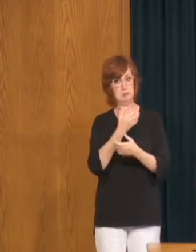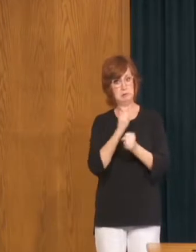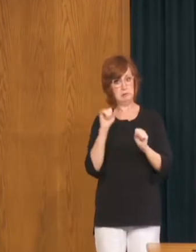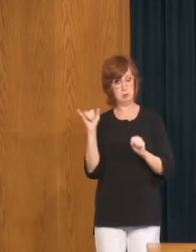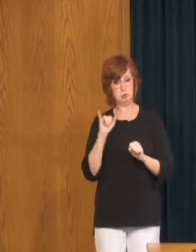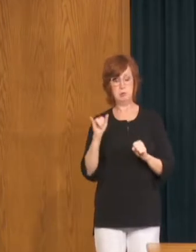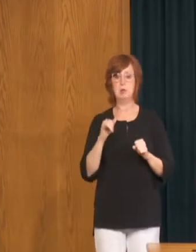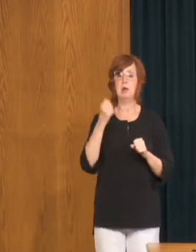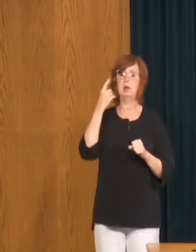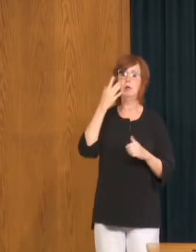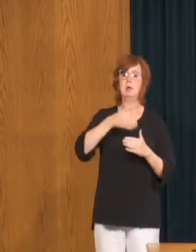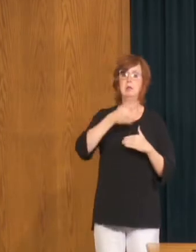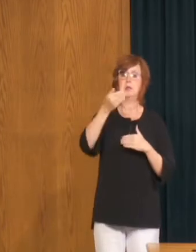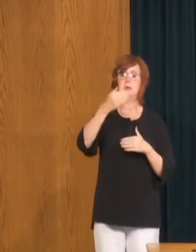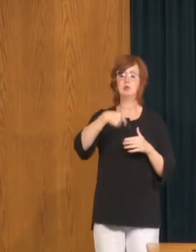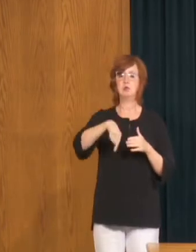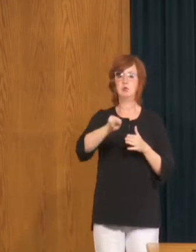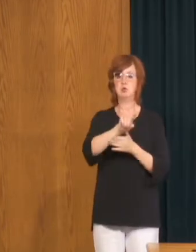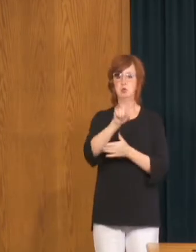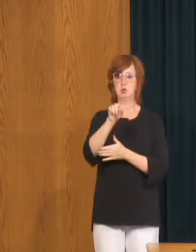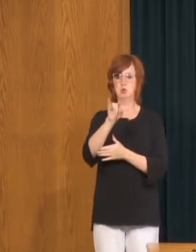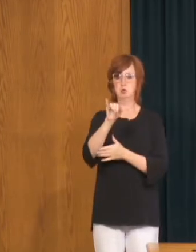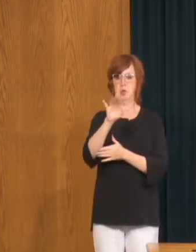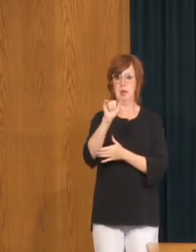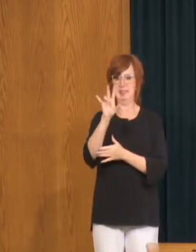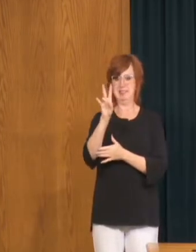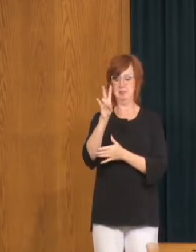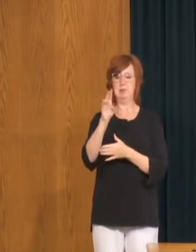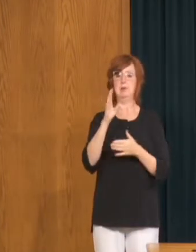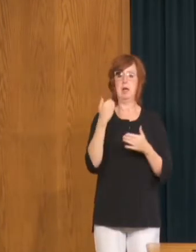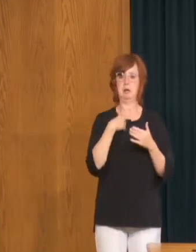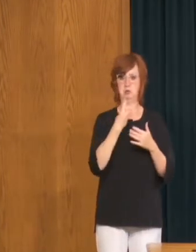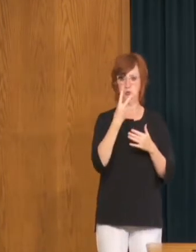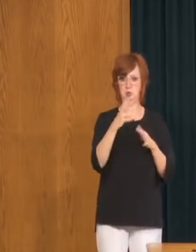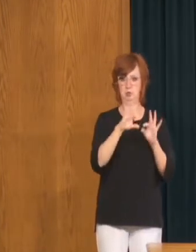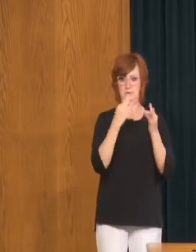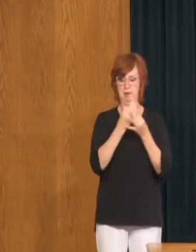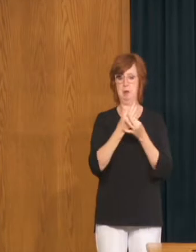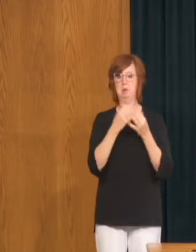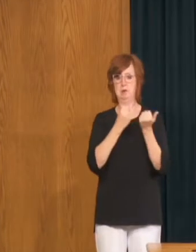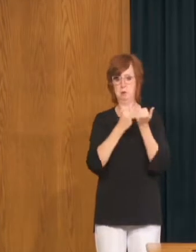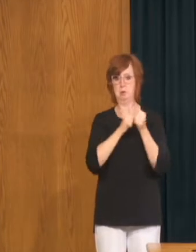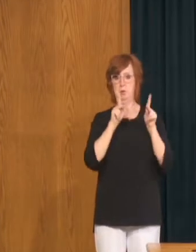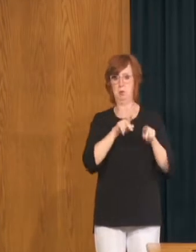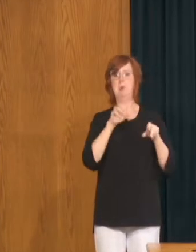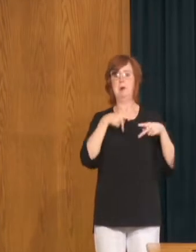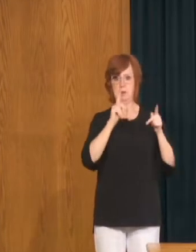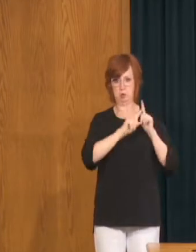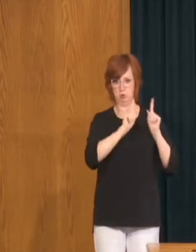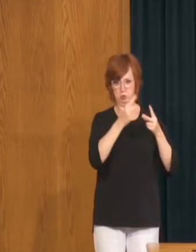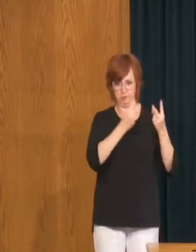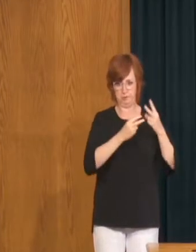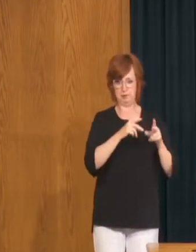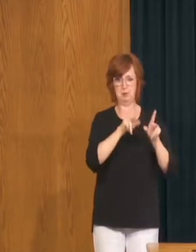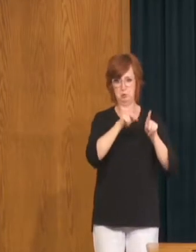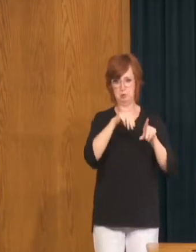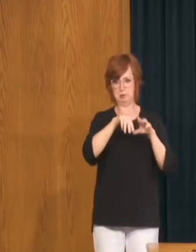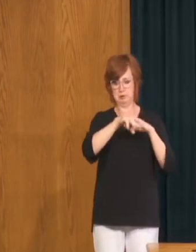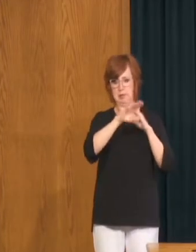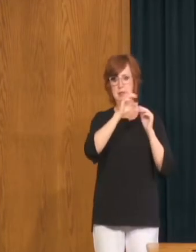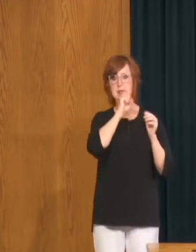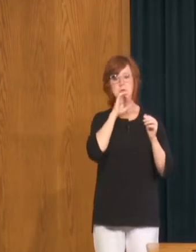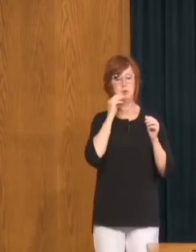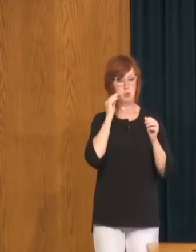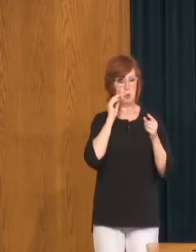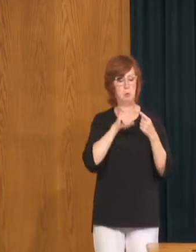So starting on July the 7th, 2 family members or support persons can be identified to visit and support patients